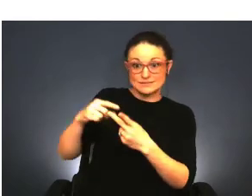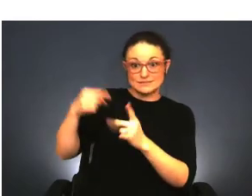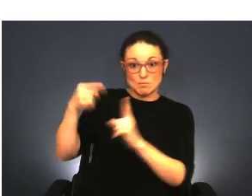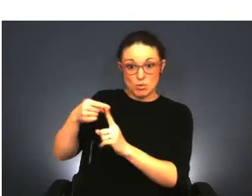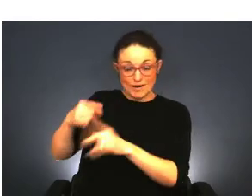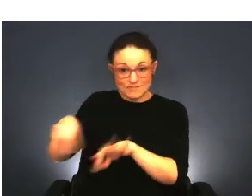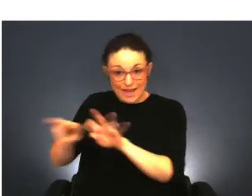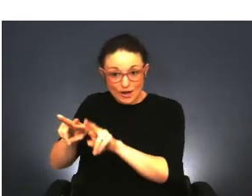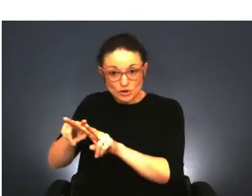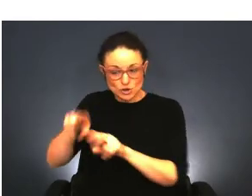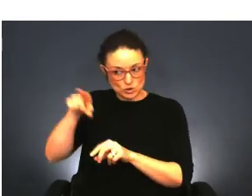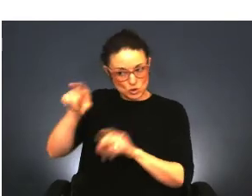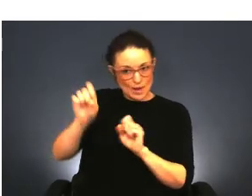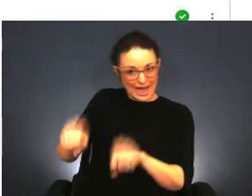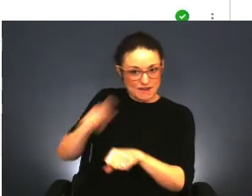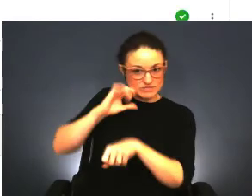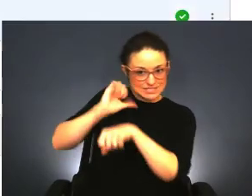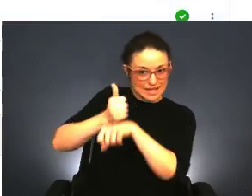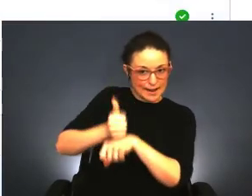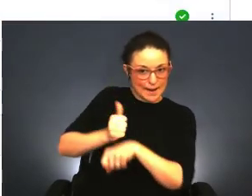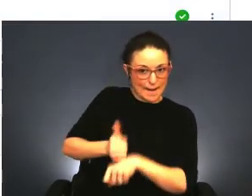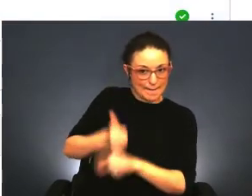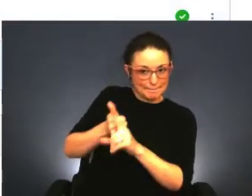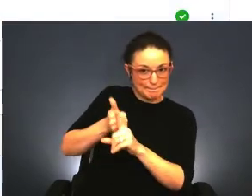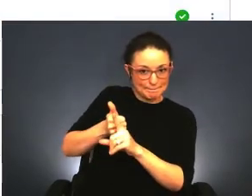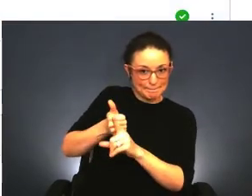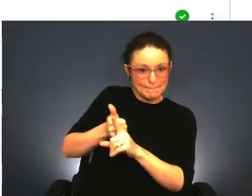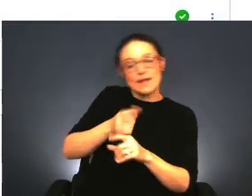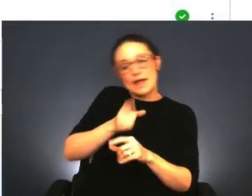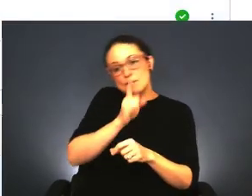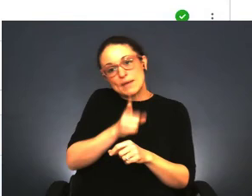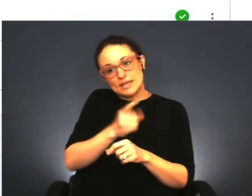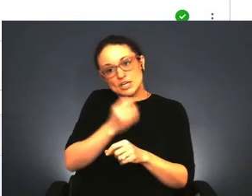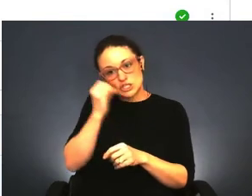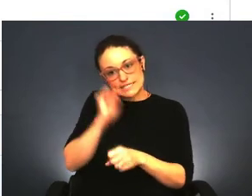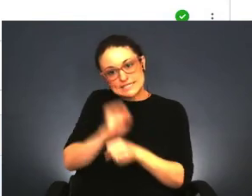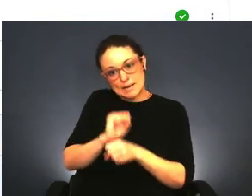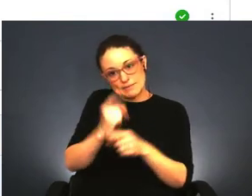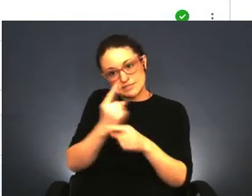have to make sure that the assignments are in the correct places